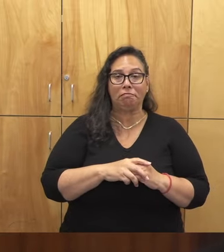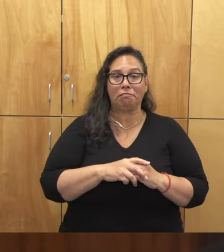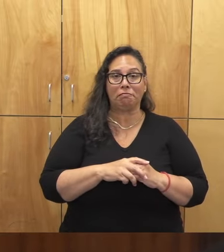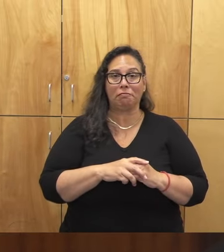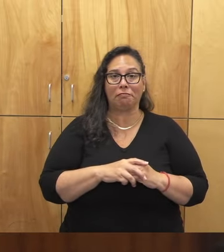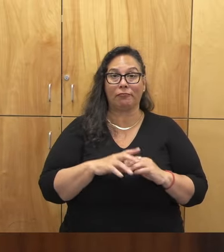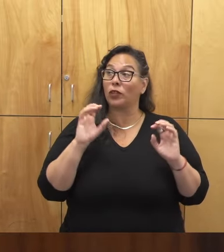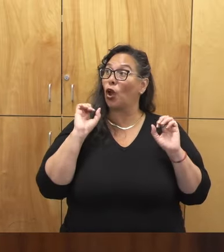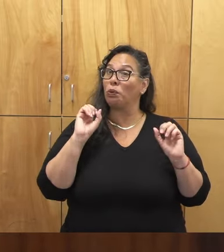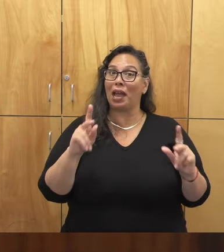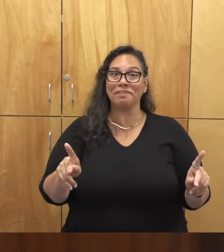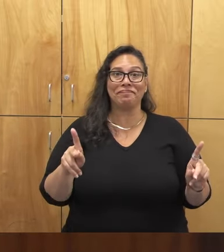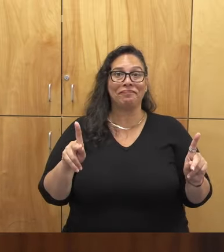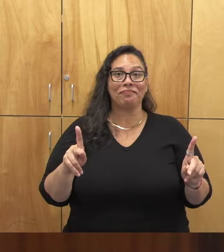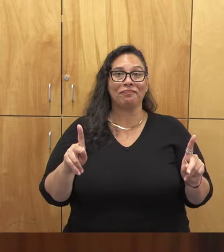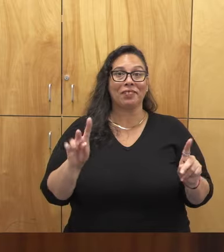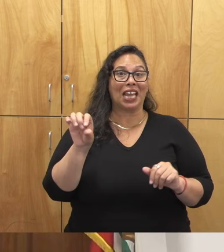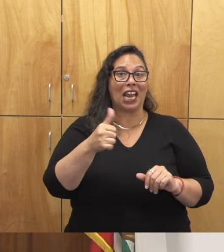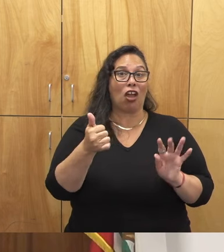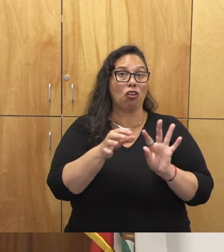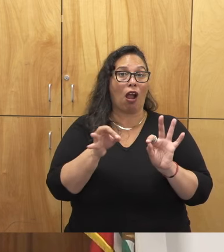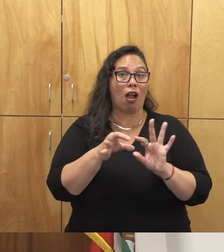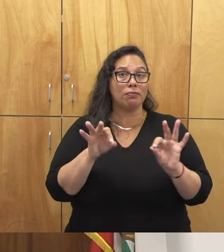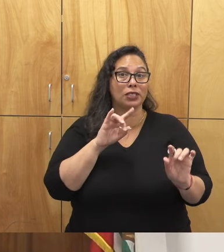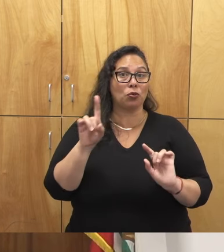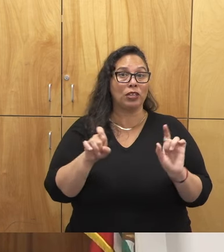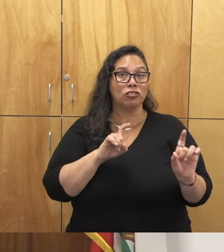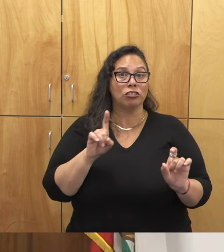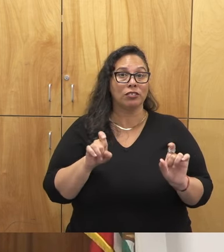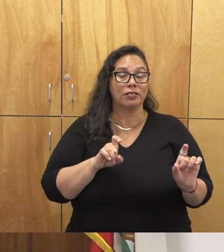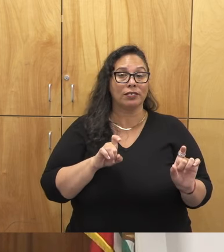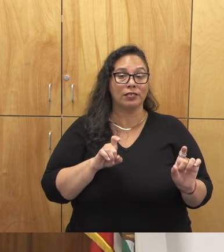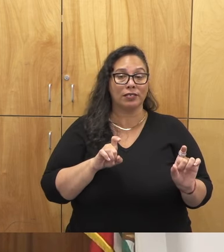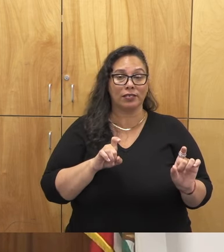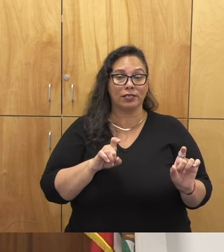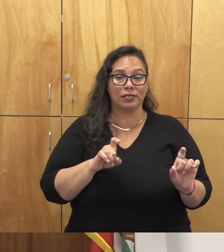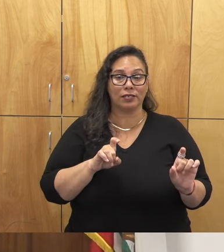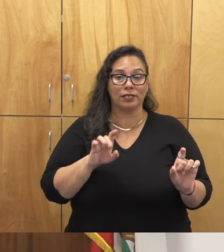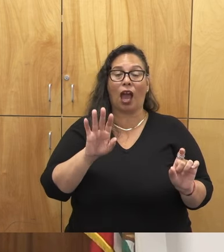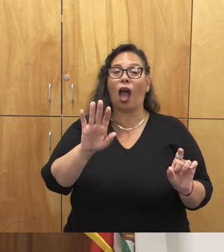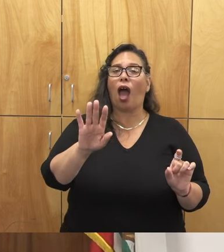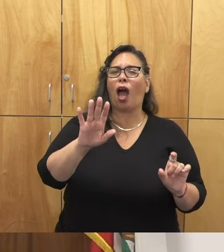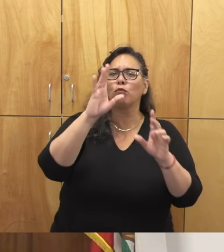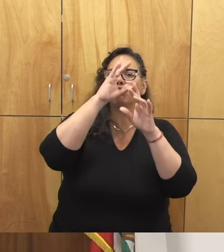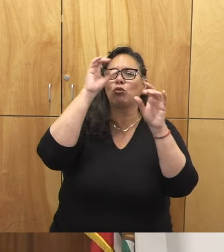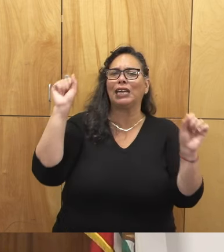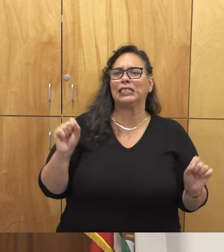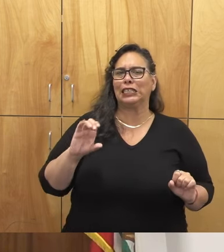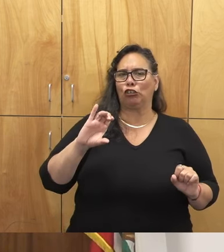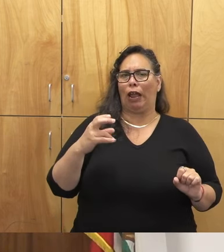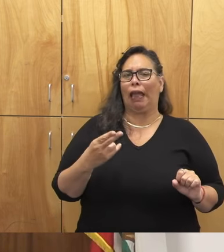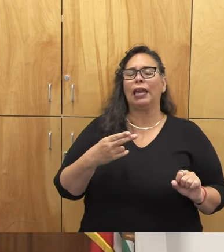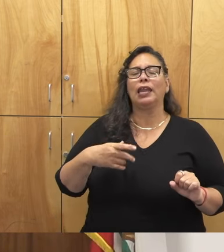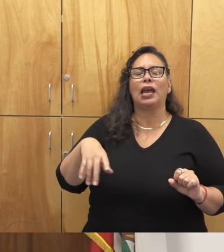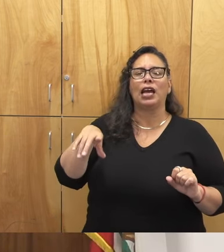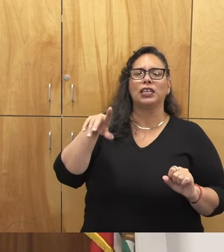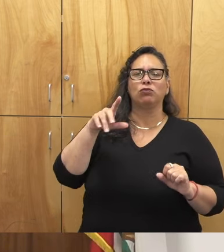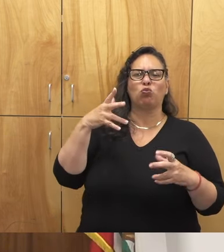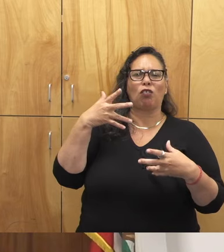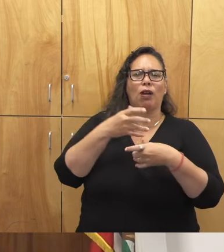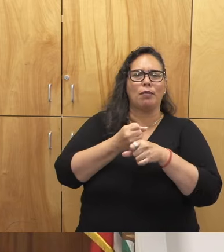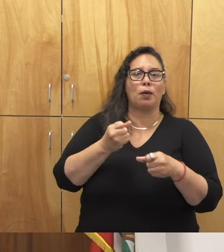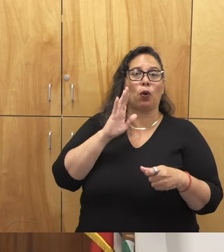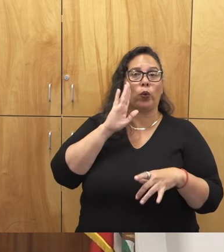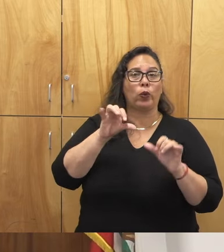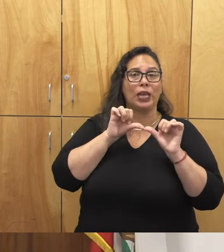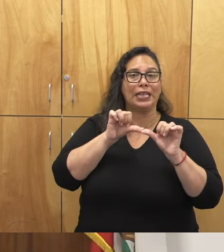Okay, do we have any other comments or questions? If I may, President Cricket, just kind of to wrap up, and thank you, Dr. Madrigal. So we will